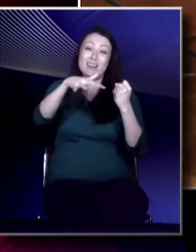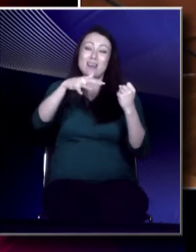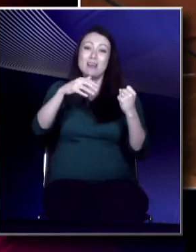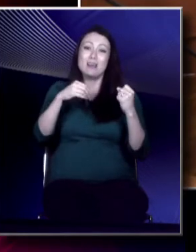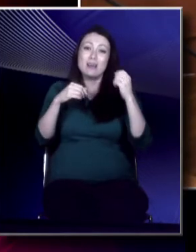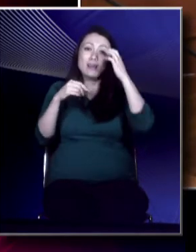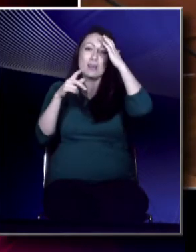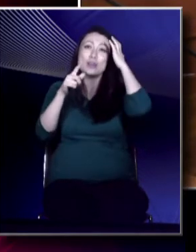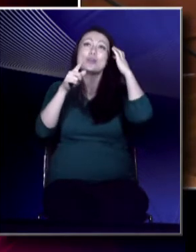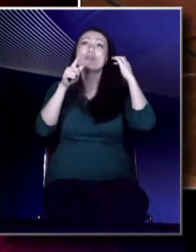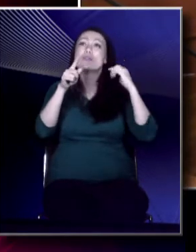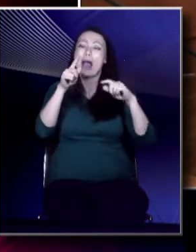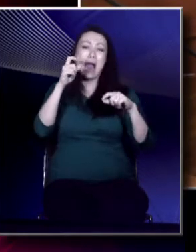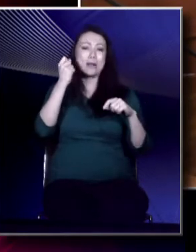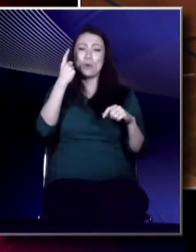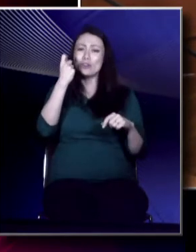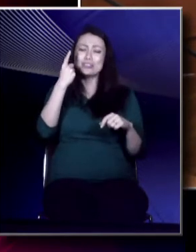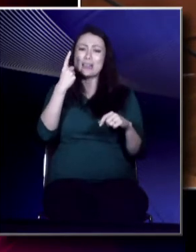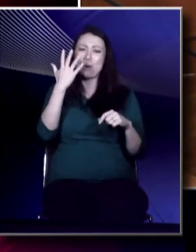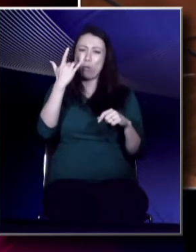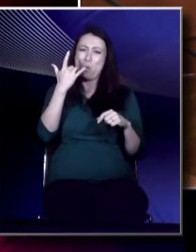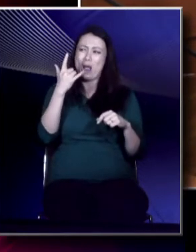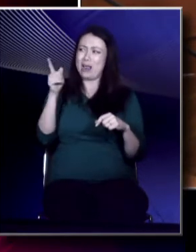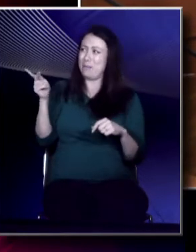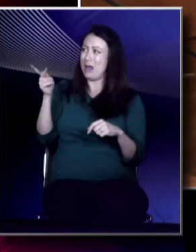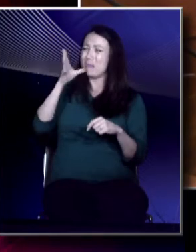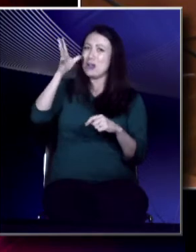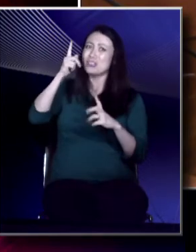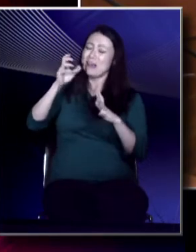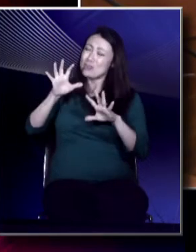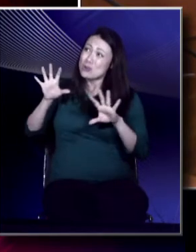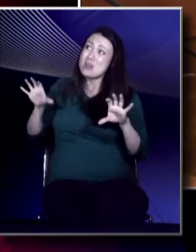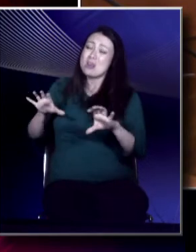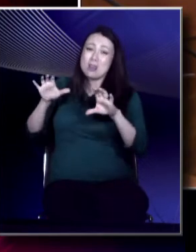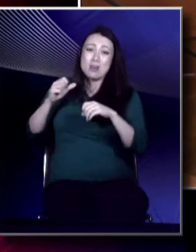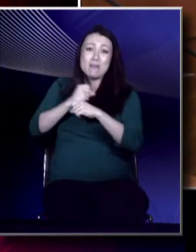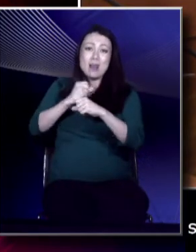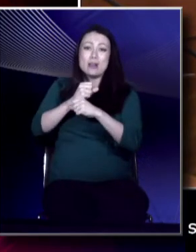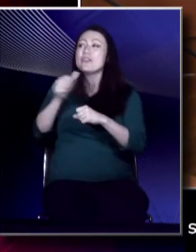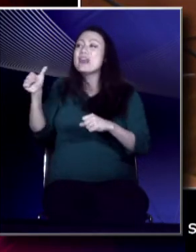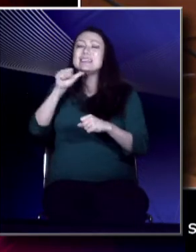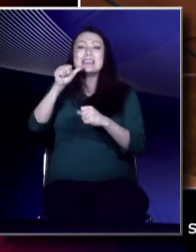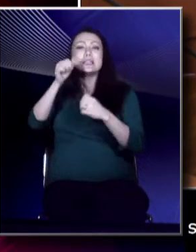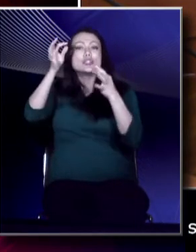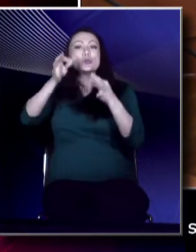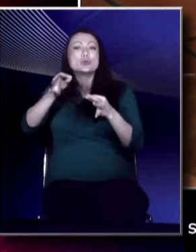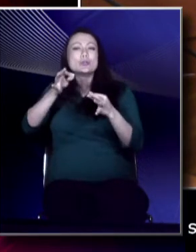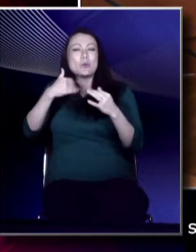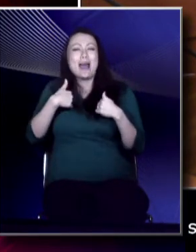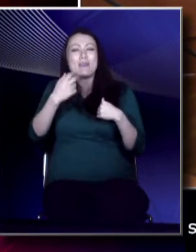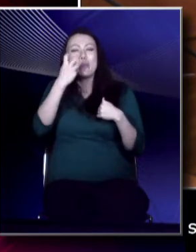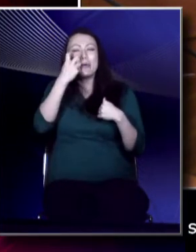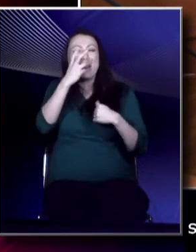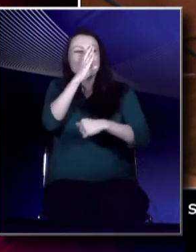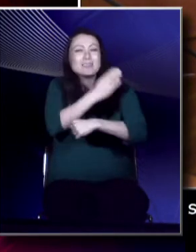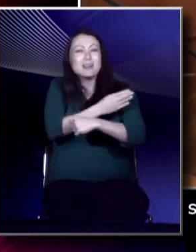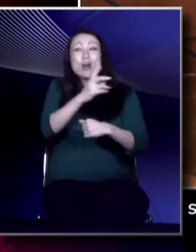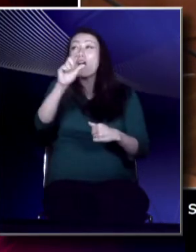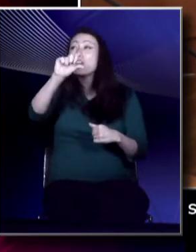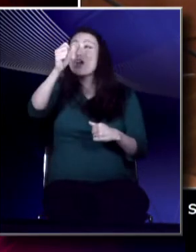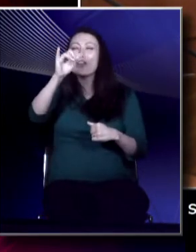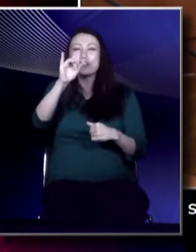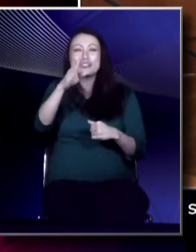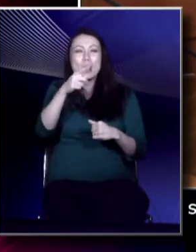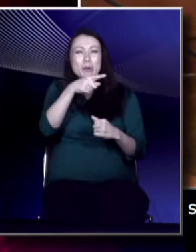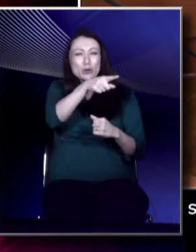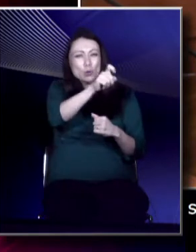cannot comprehend why they need to do something like this. They didn't choose to have a blind son. I also can't think of any other job in the real world where you're employed